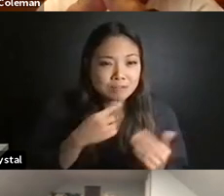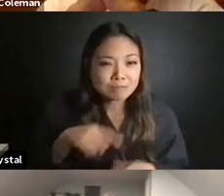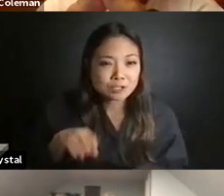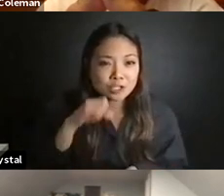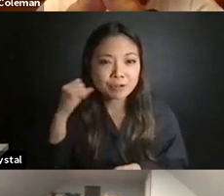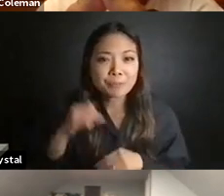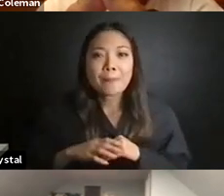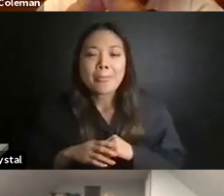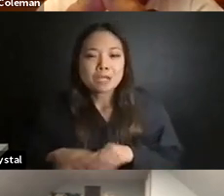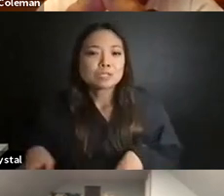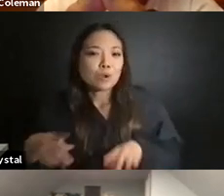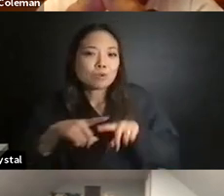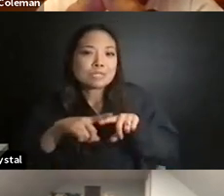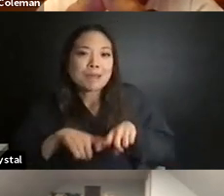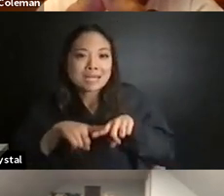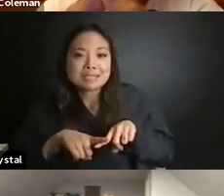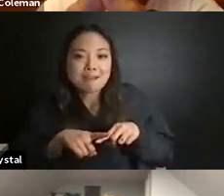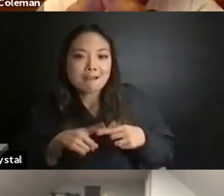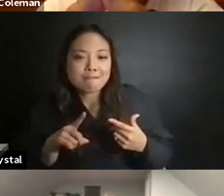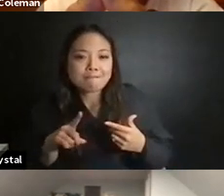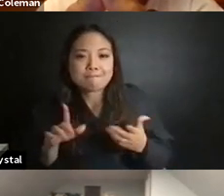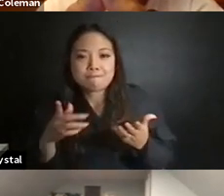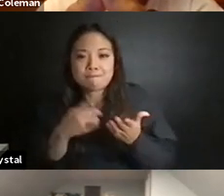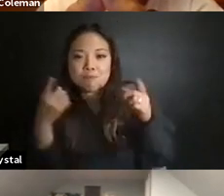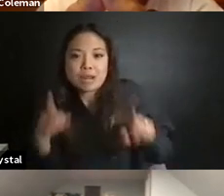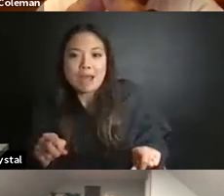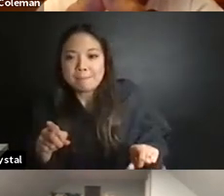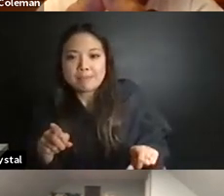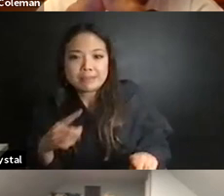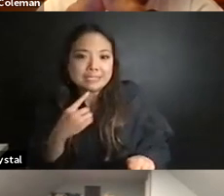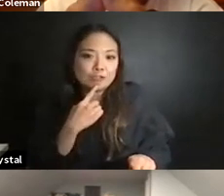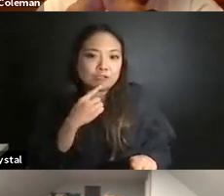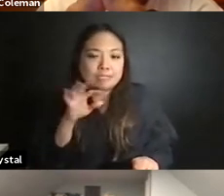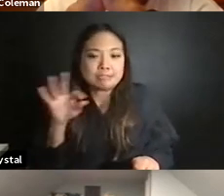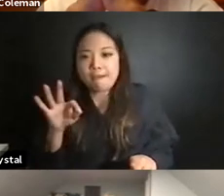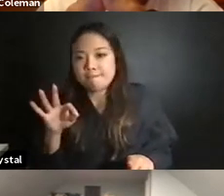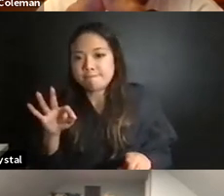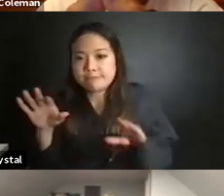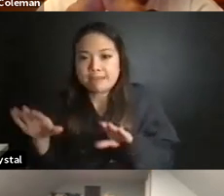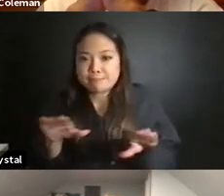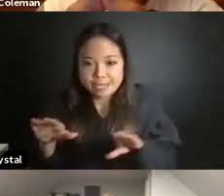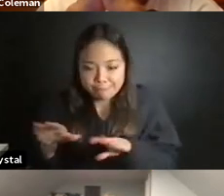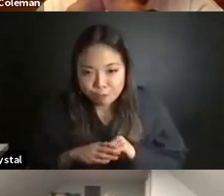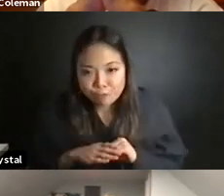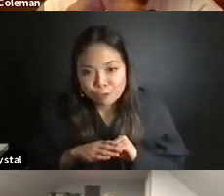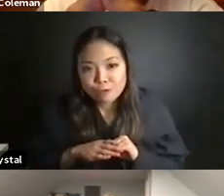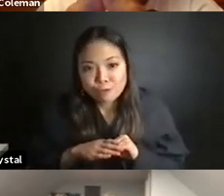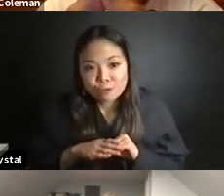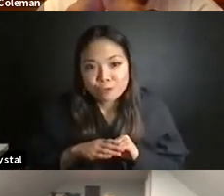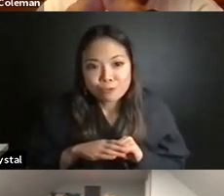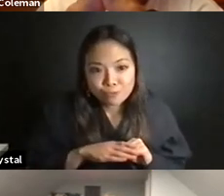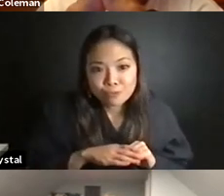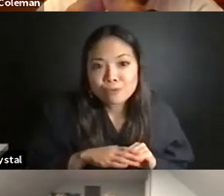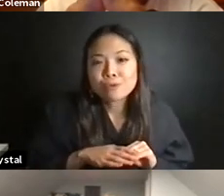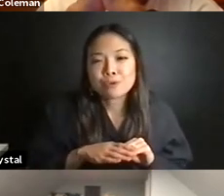offense um um may also dictate and come into play for that but regardless i just want to remind everyone that regardless of the length of